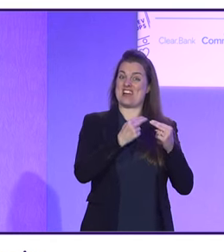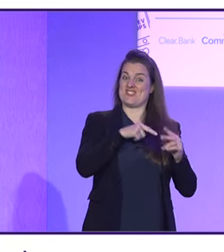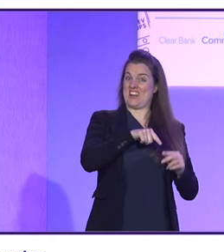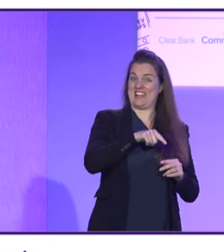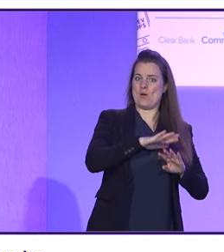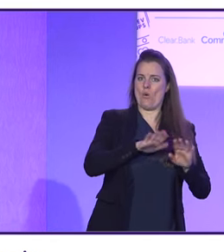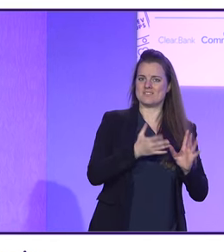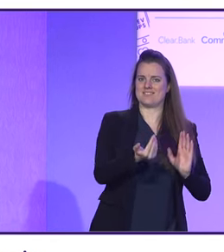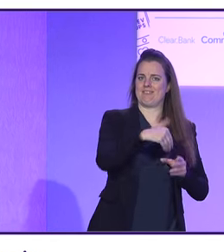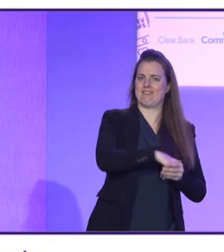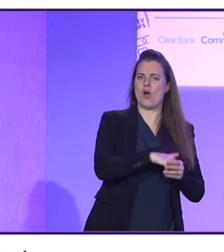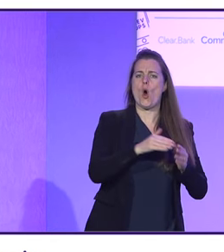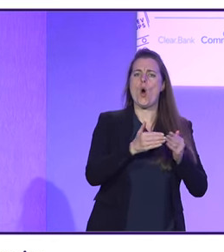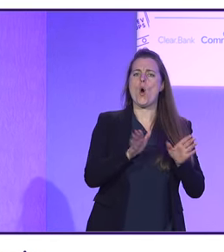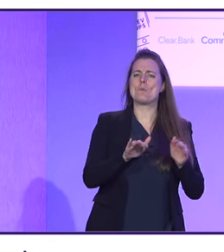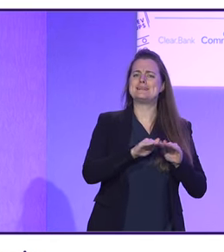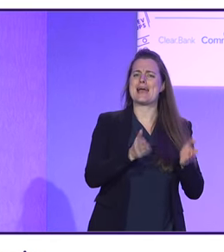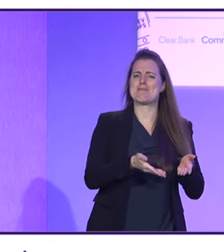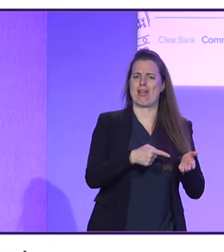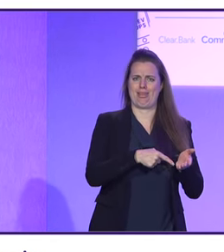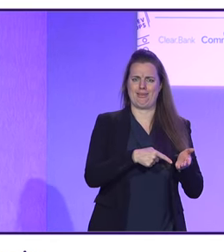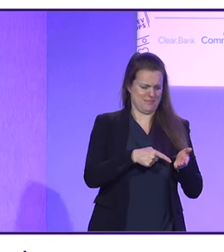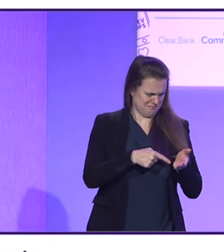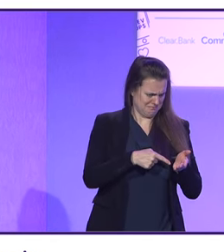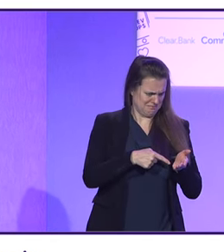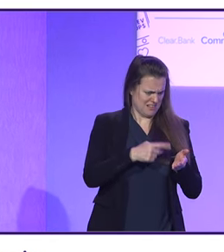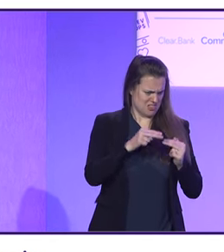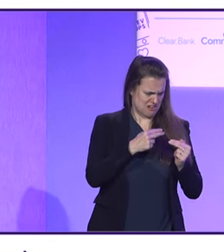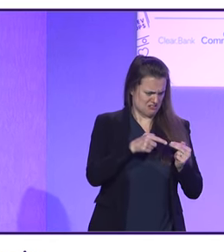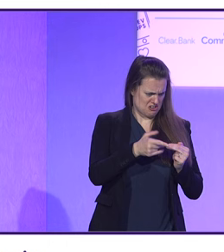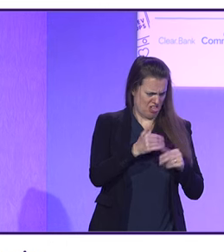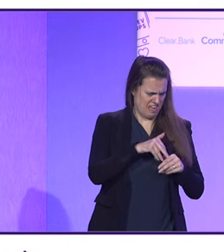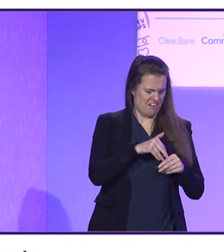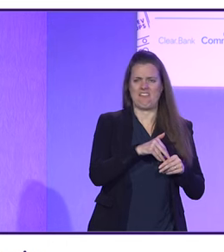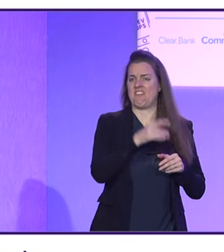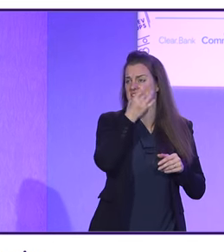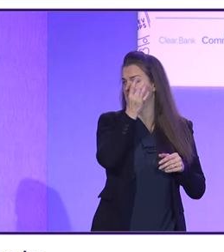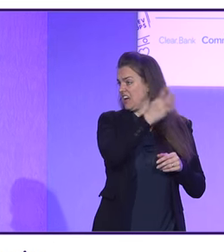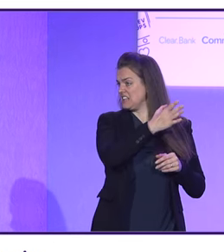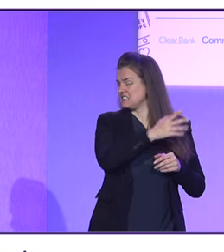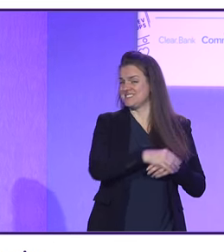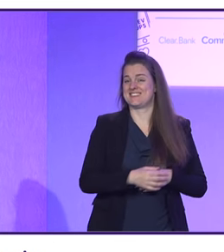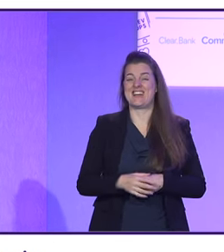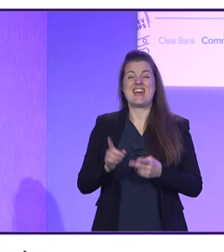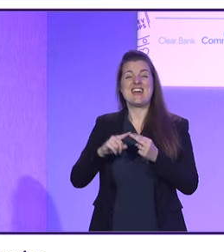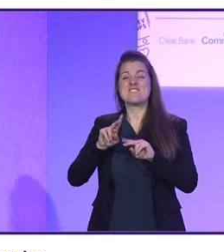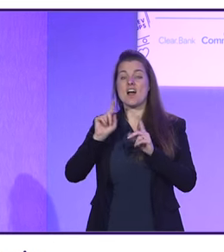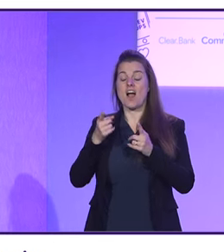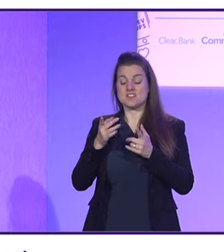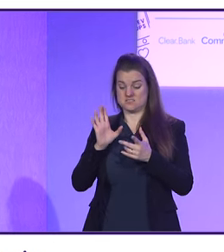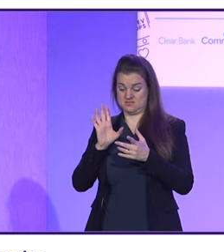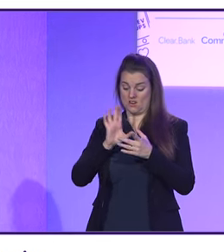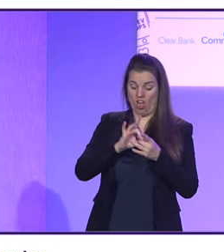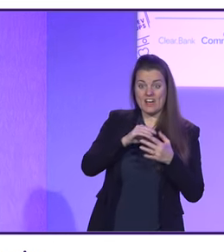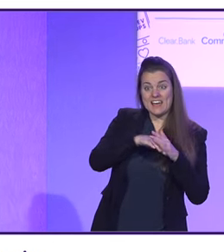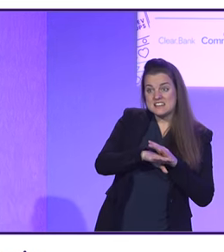aware that it exists, right? I want to be able to go to a menu of options and items, review them, decide what's the right one for me, for